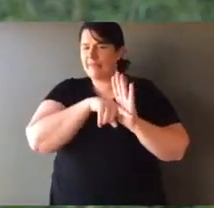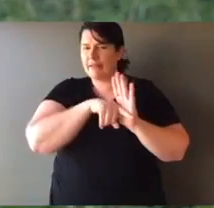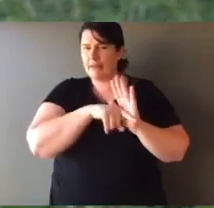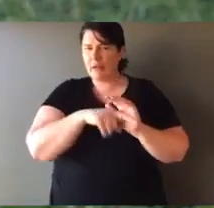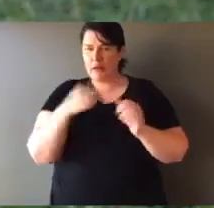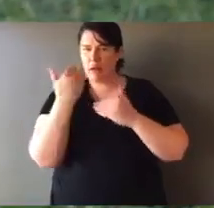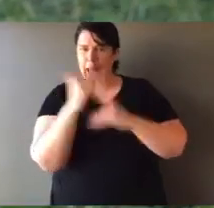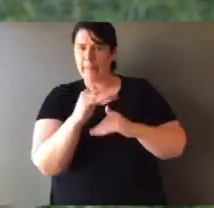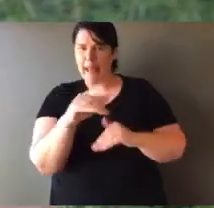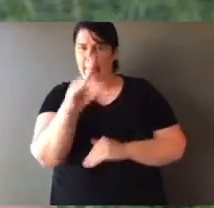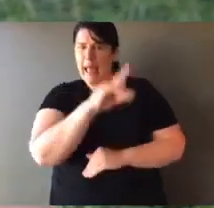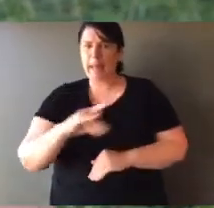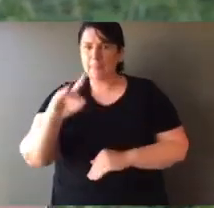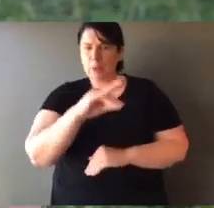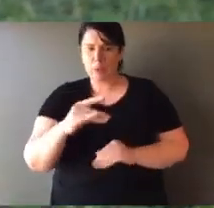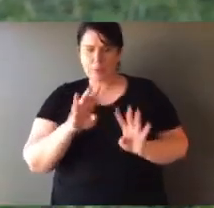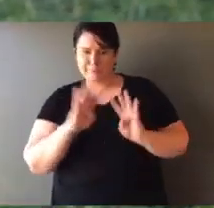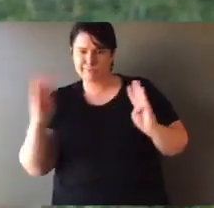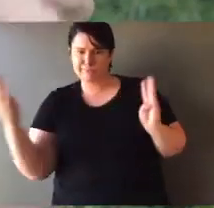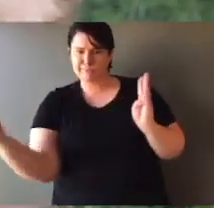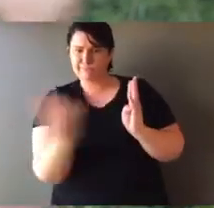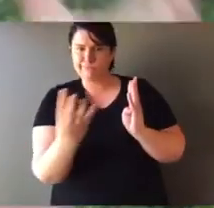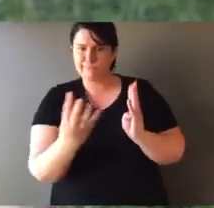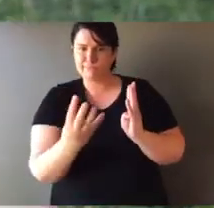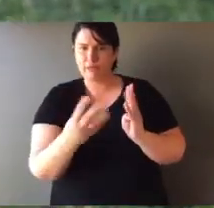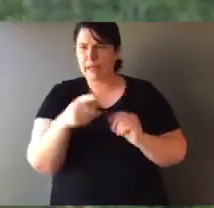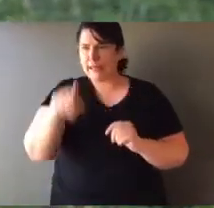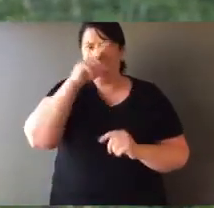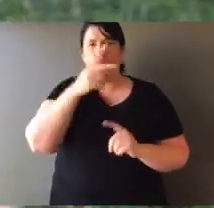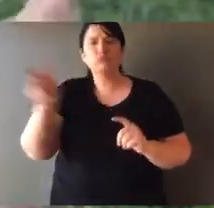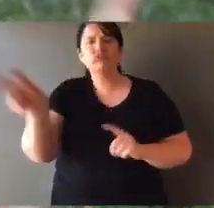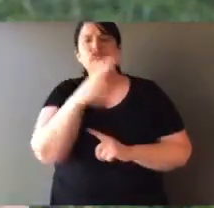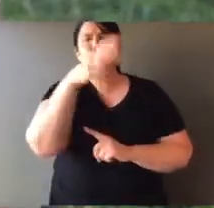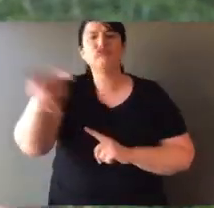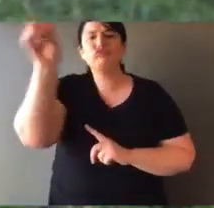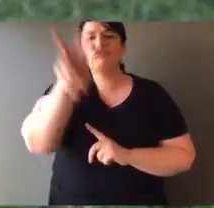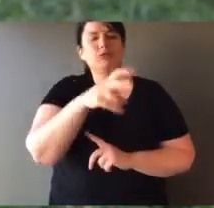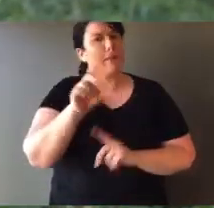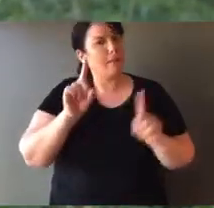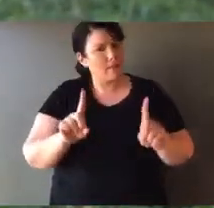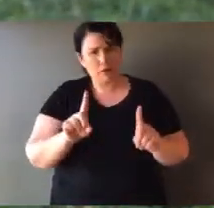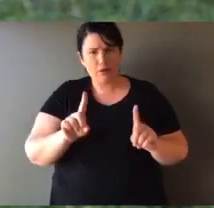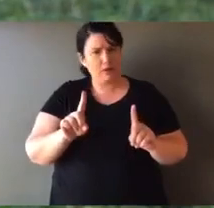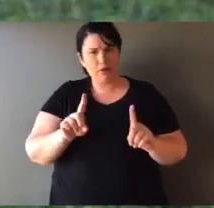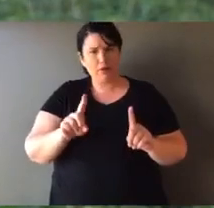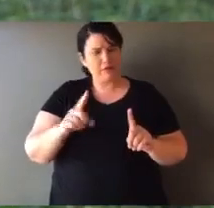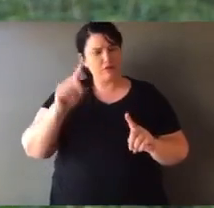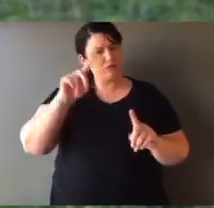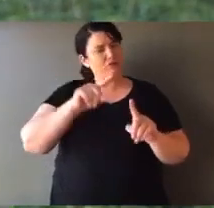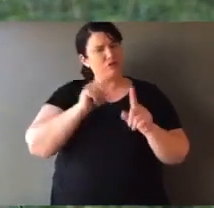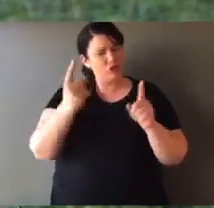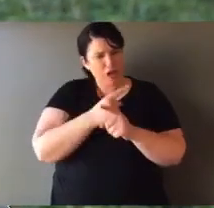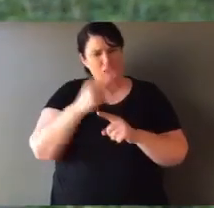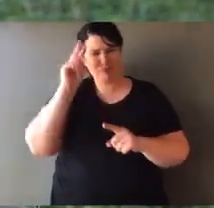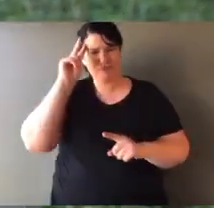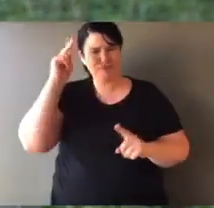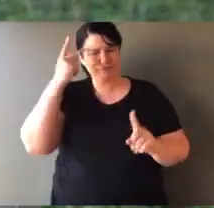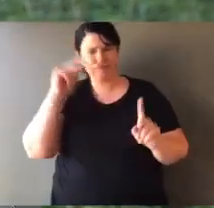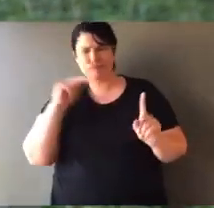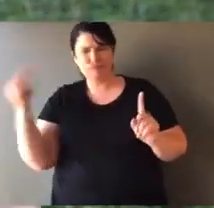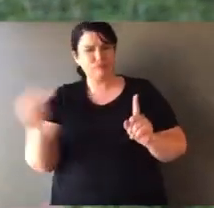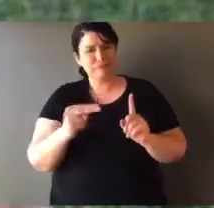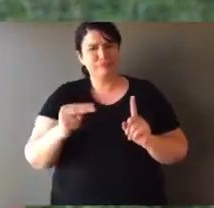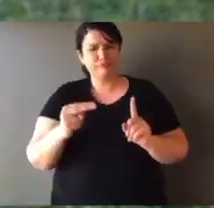captivity. Okay, and it gives a mindset that we're fencing animals in and we're taking away their freedom. You've got to stop thinking like